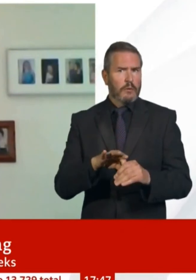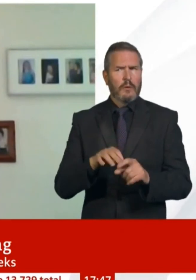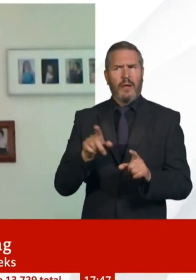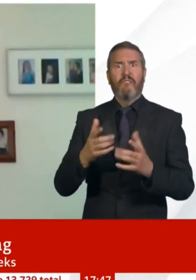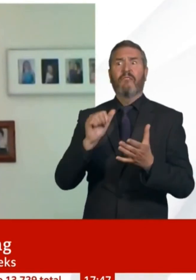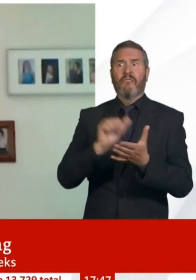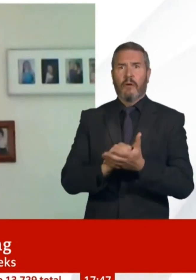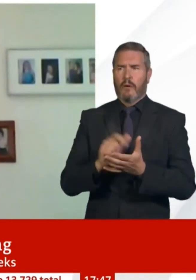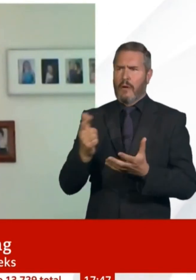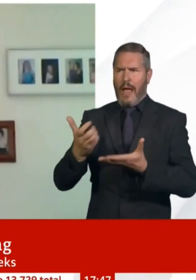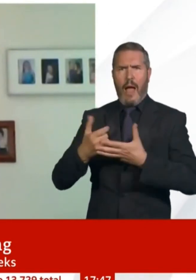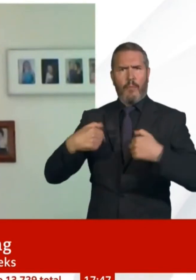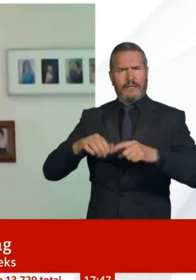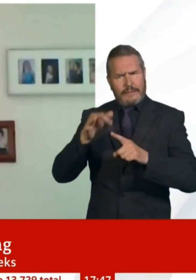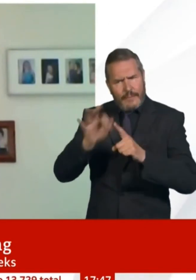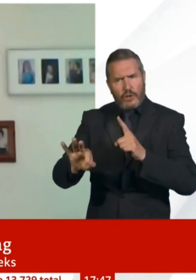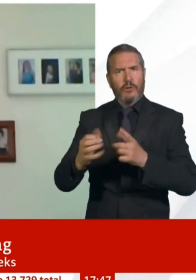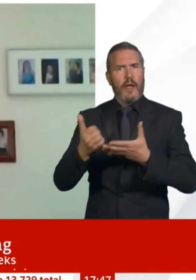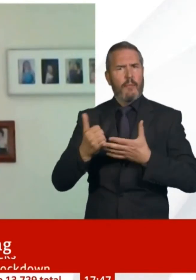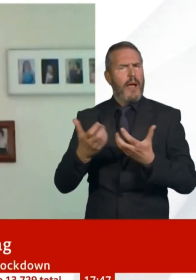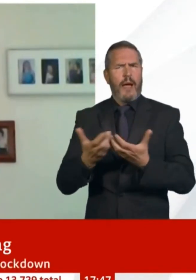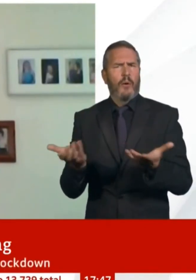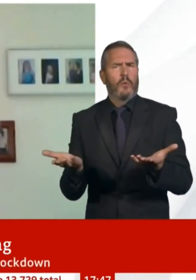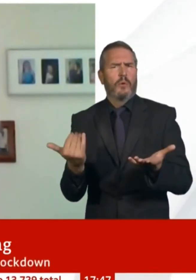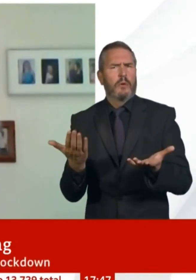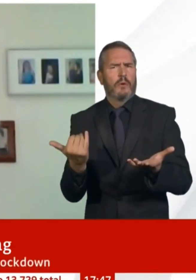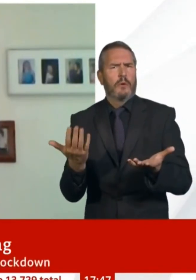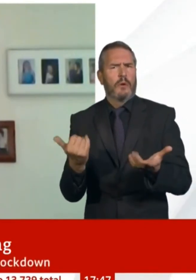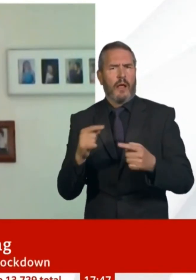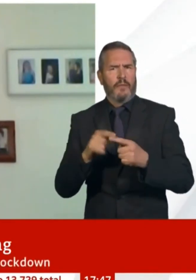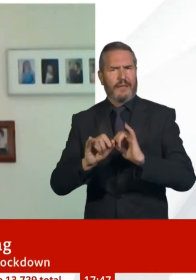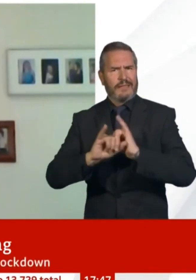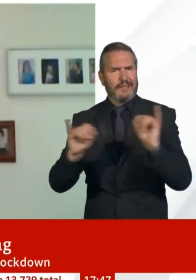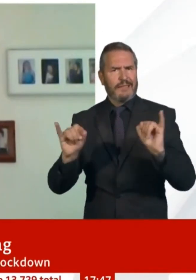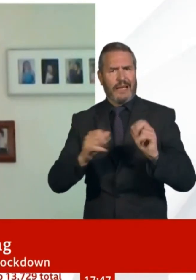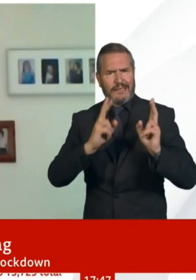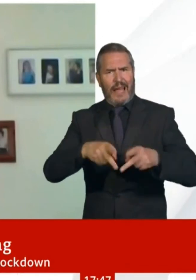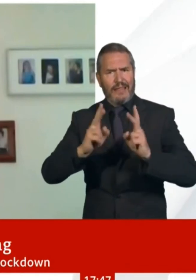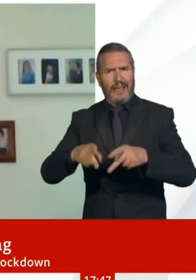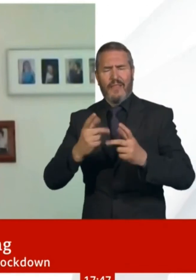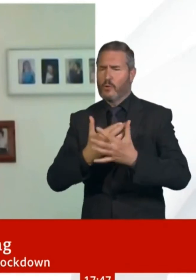in the region to tackle these tragically high